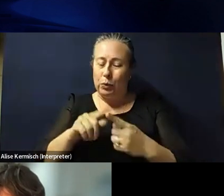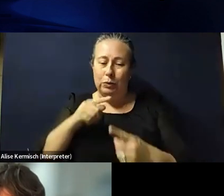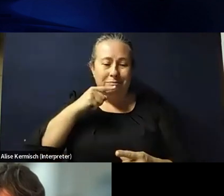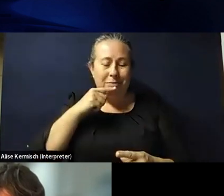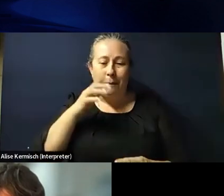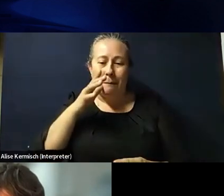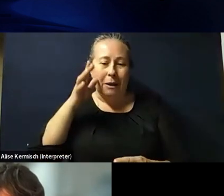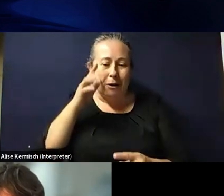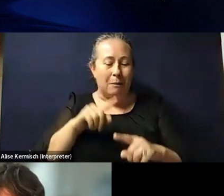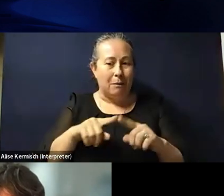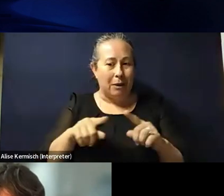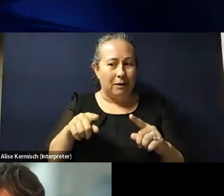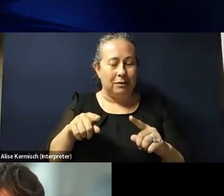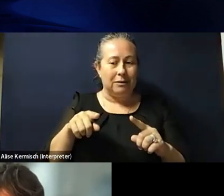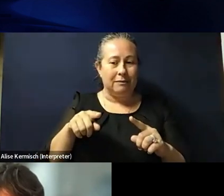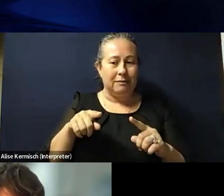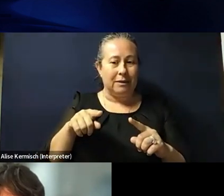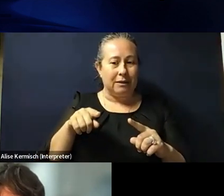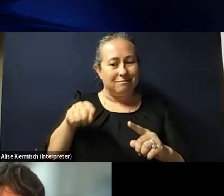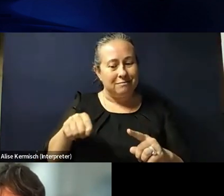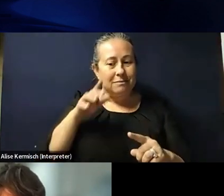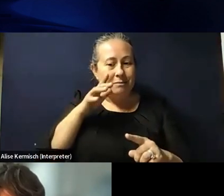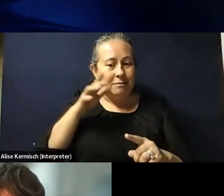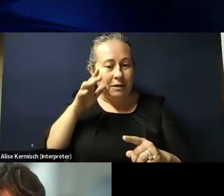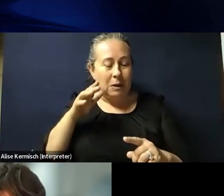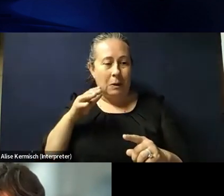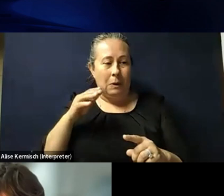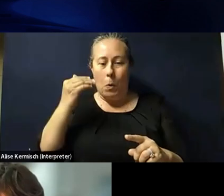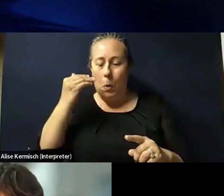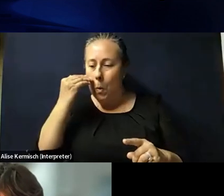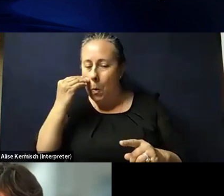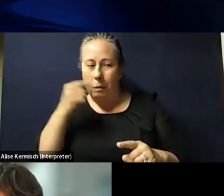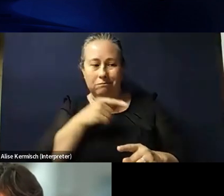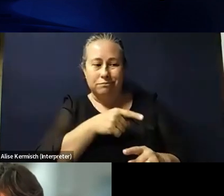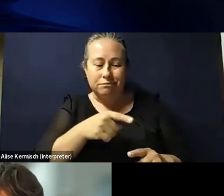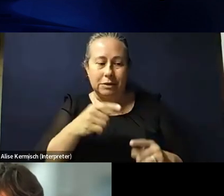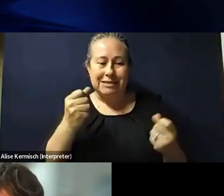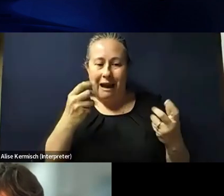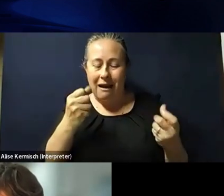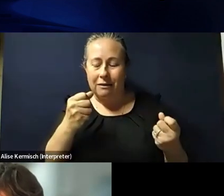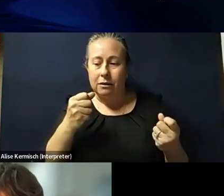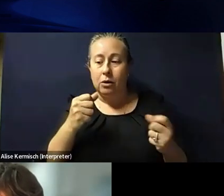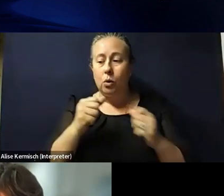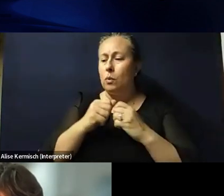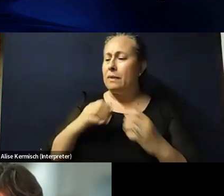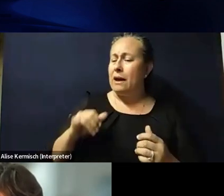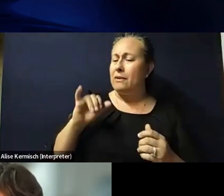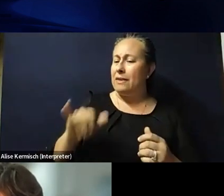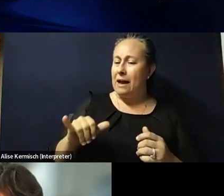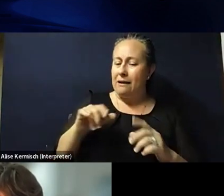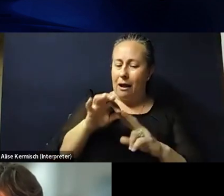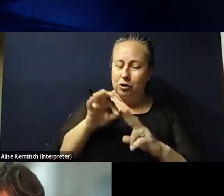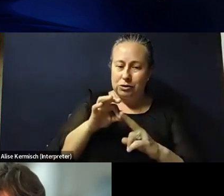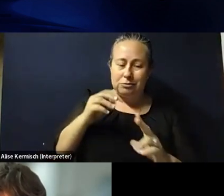not always well-versed in sign language or the deaf community. So without that option to raise a child deaf, if